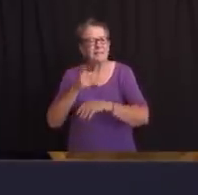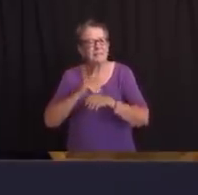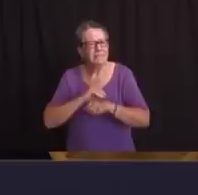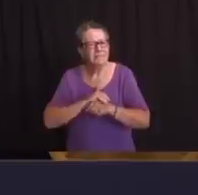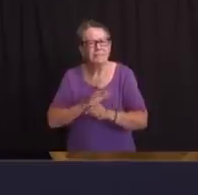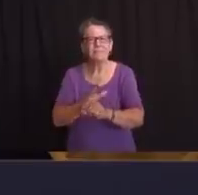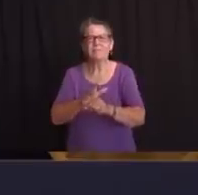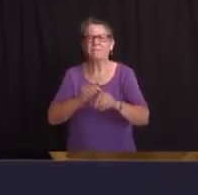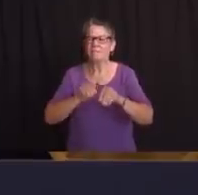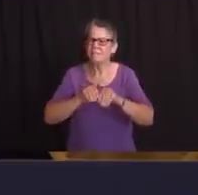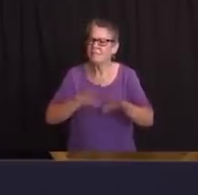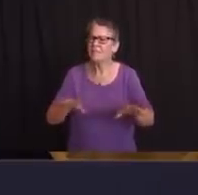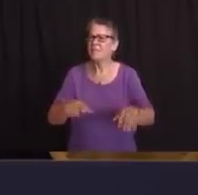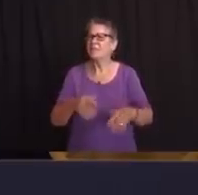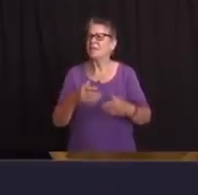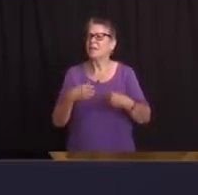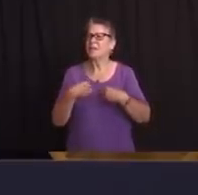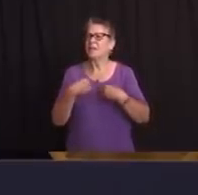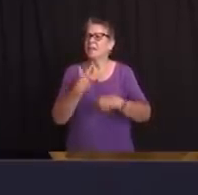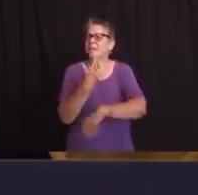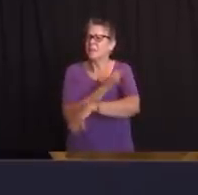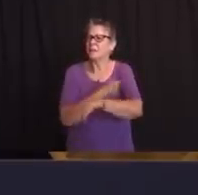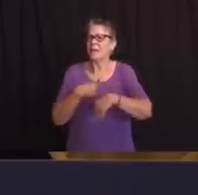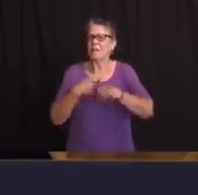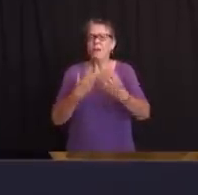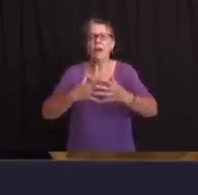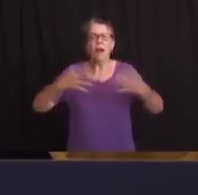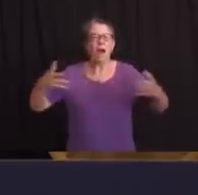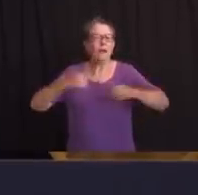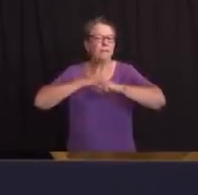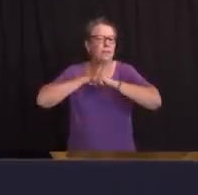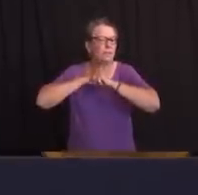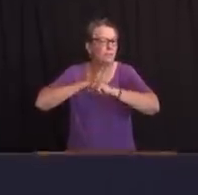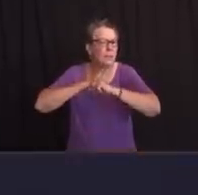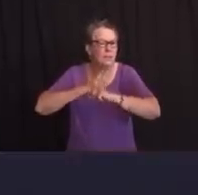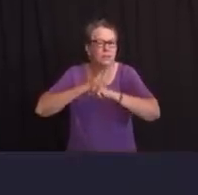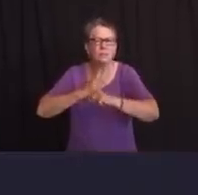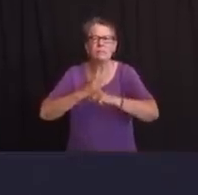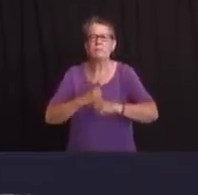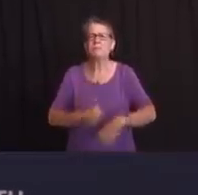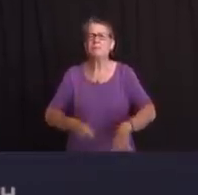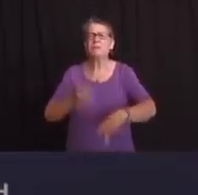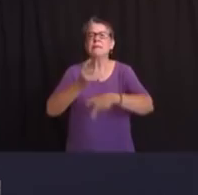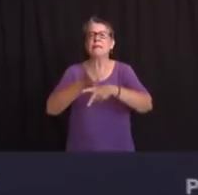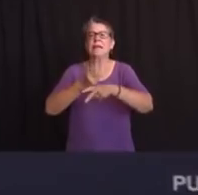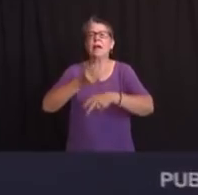gives you a huge amount of protection against this virus. Take care, everybody. God bless.